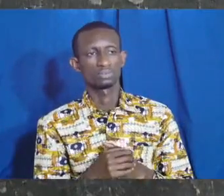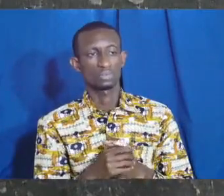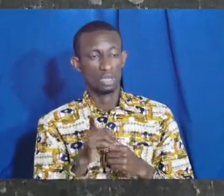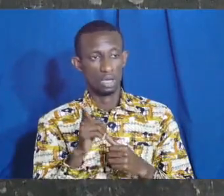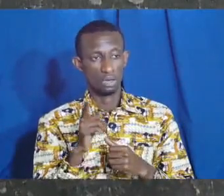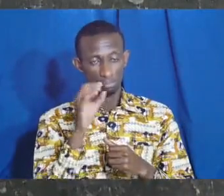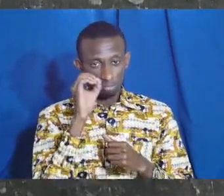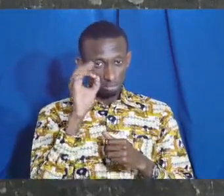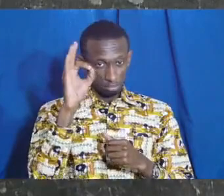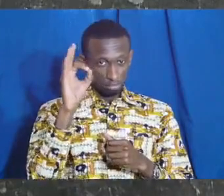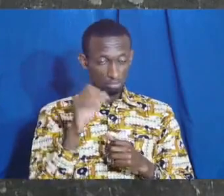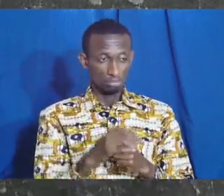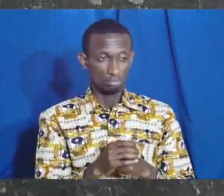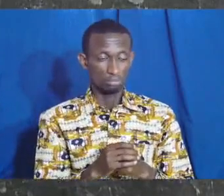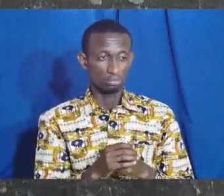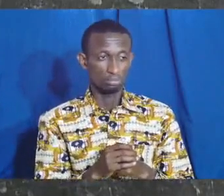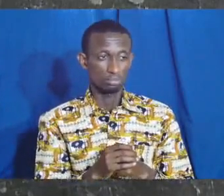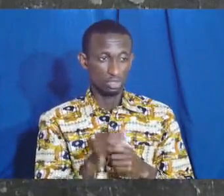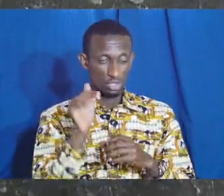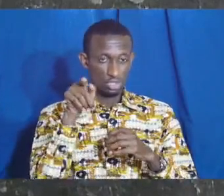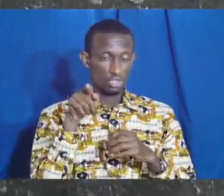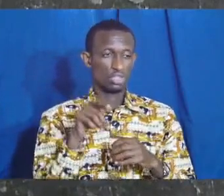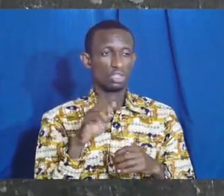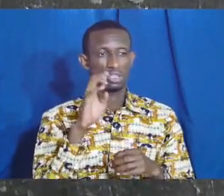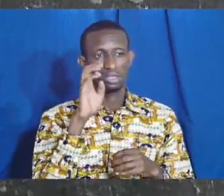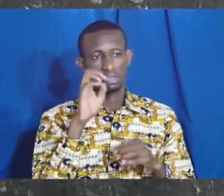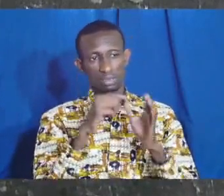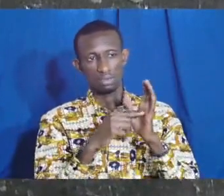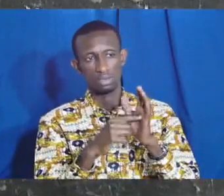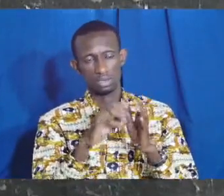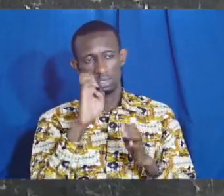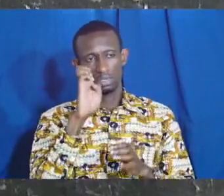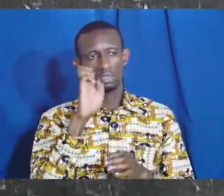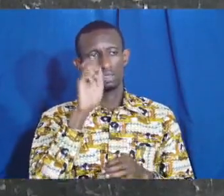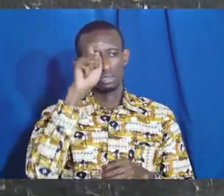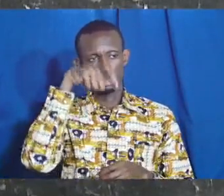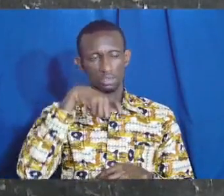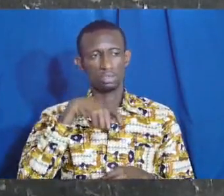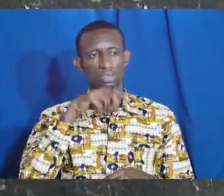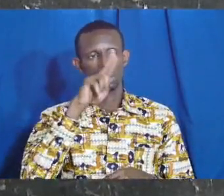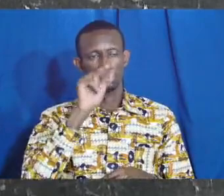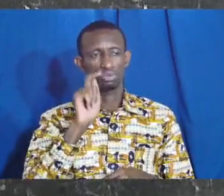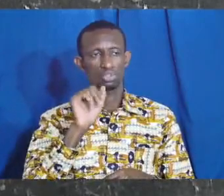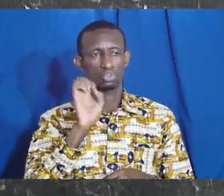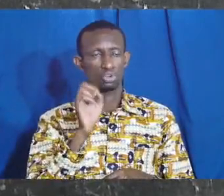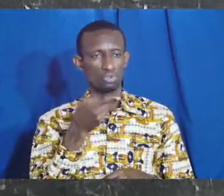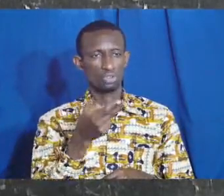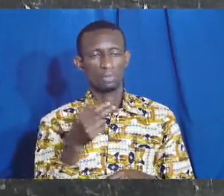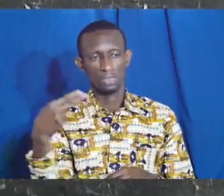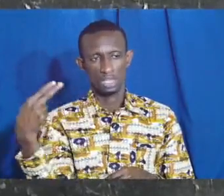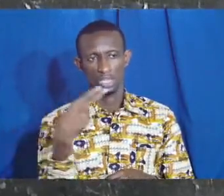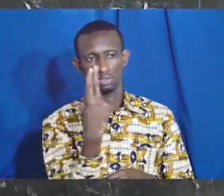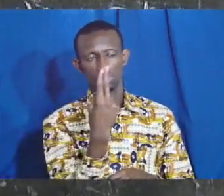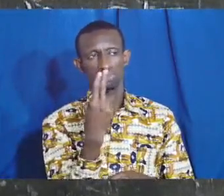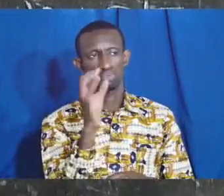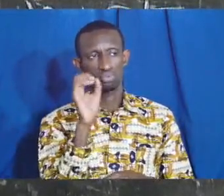Here we can have the equation. This is the equation of the reaction. You get hydrogen peroxide, and you add an enzyme which